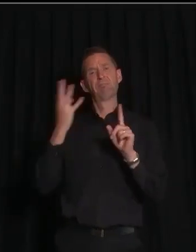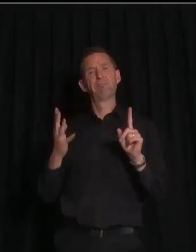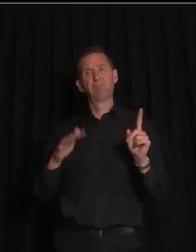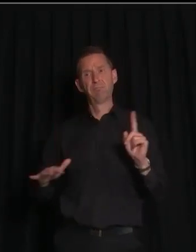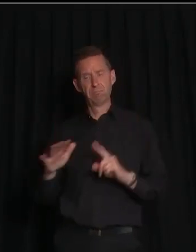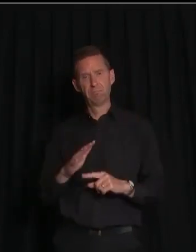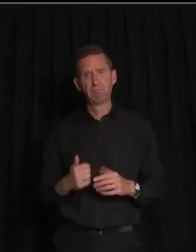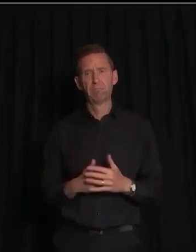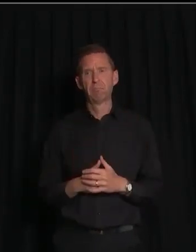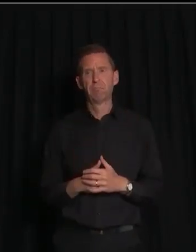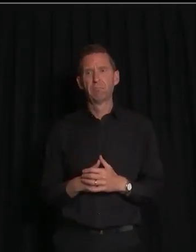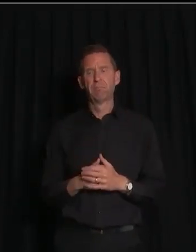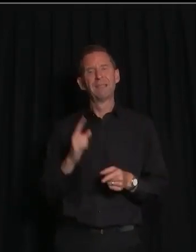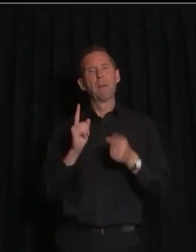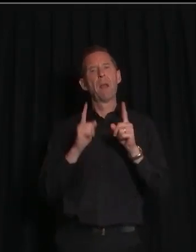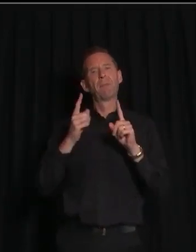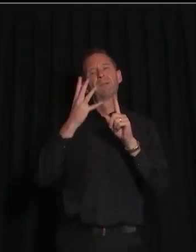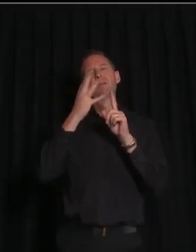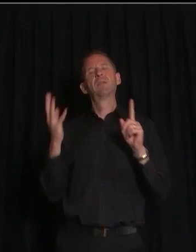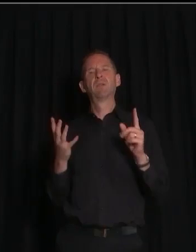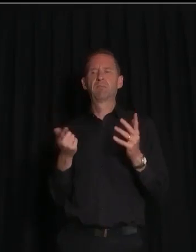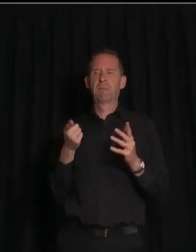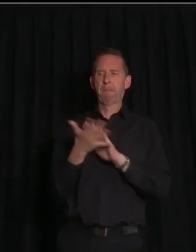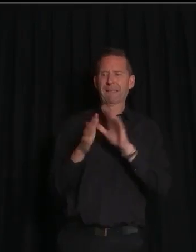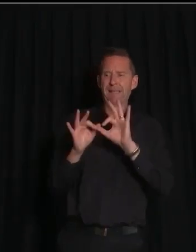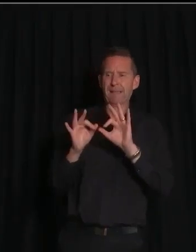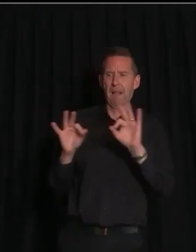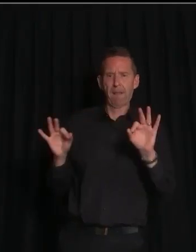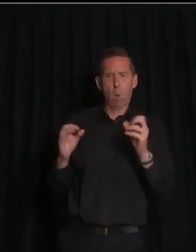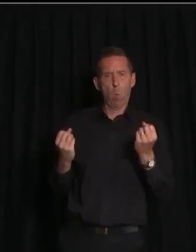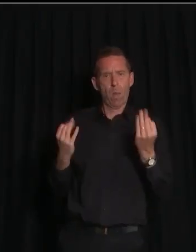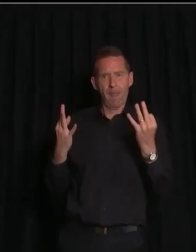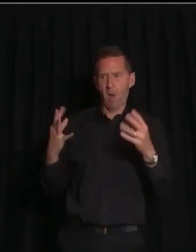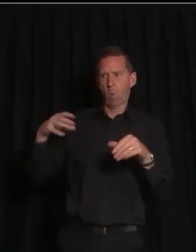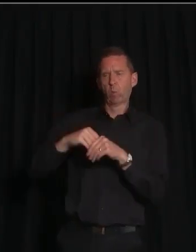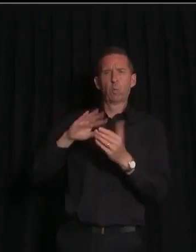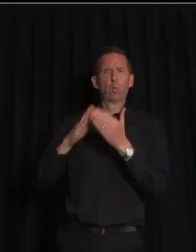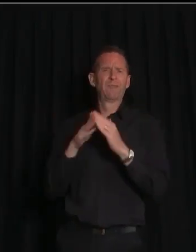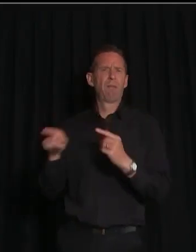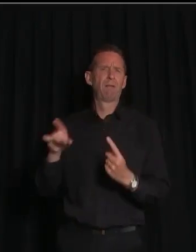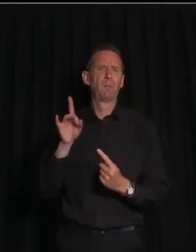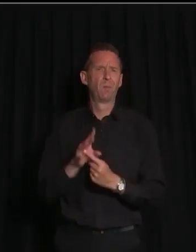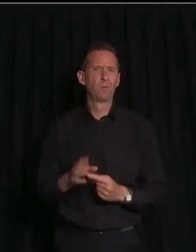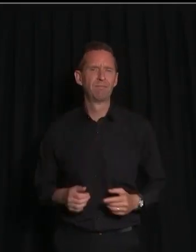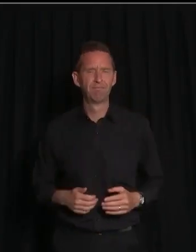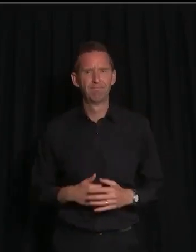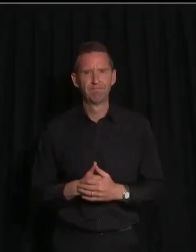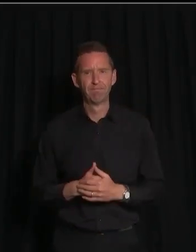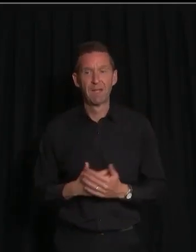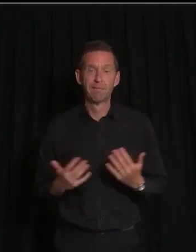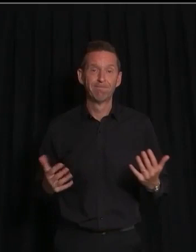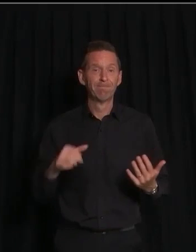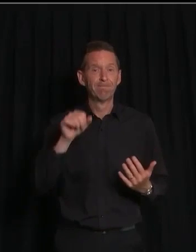letter without any real inclusion or involvement of the community members. And